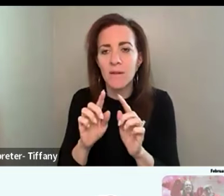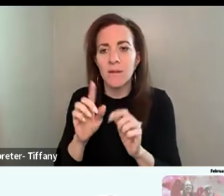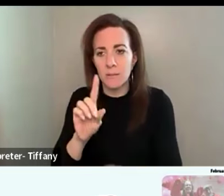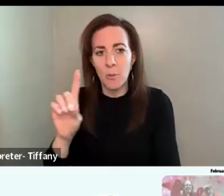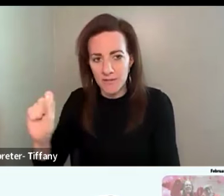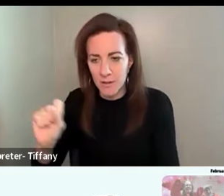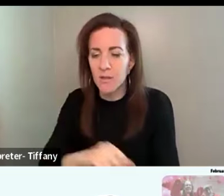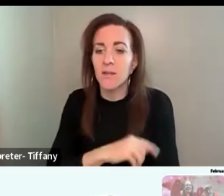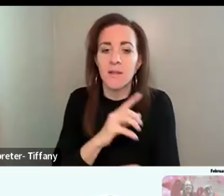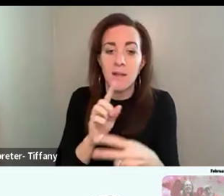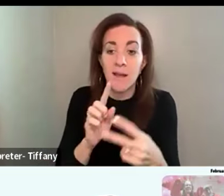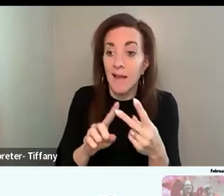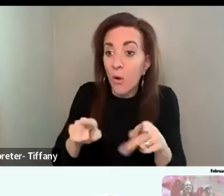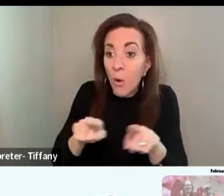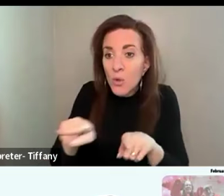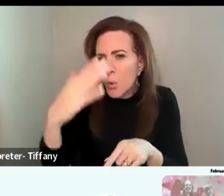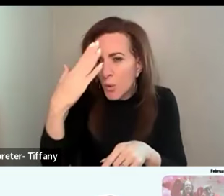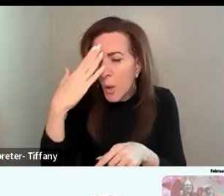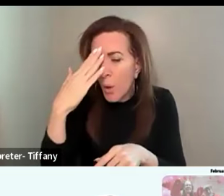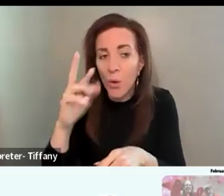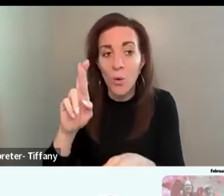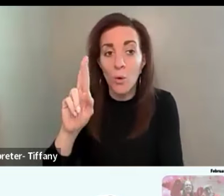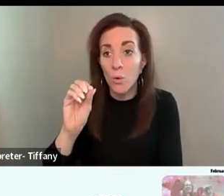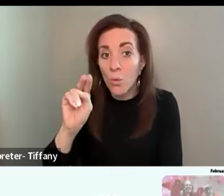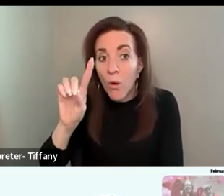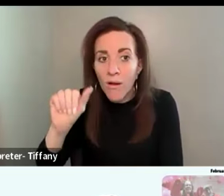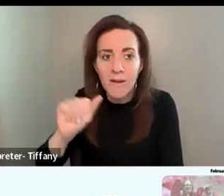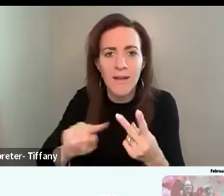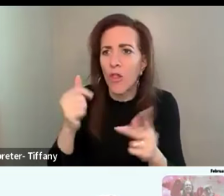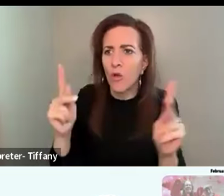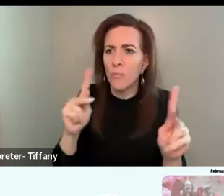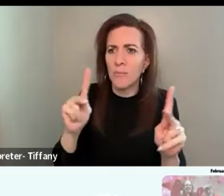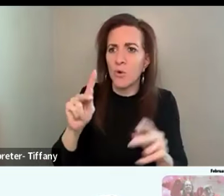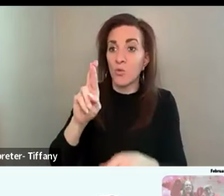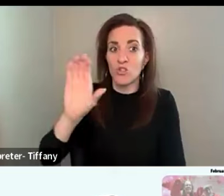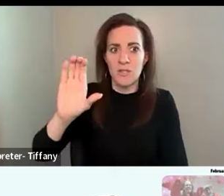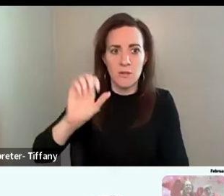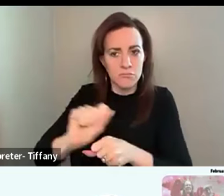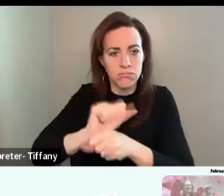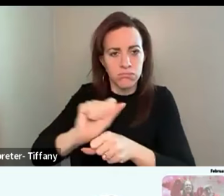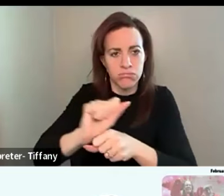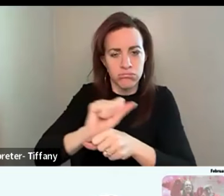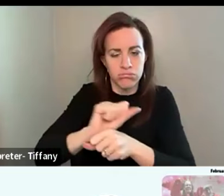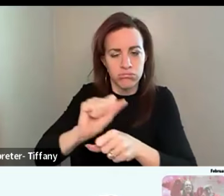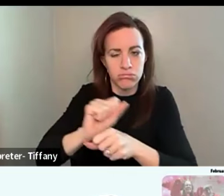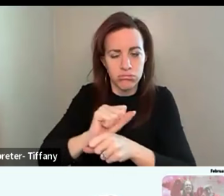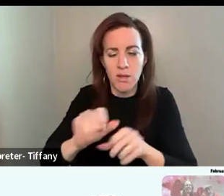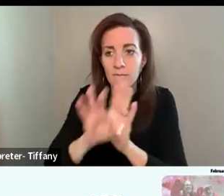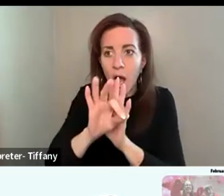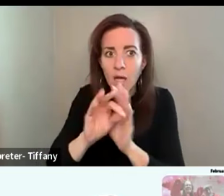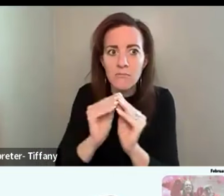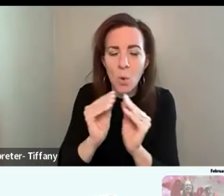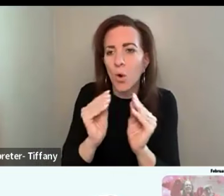Developmental Services. And as you guys know, Rhonda and others at our regional center working really hard to try to find some of these smart